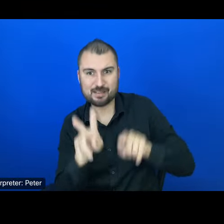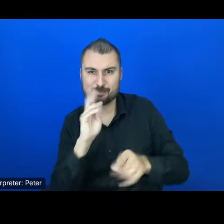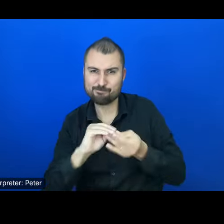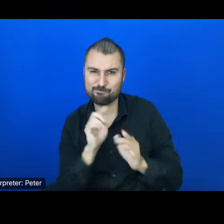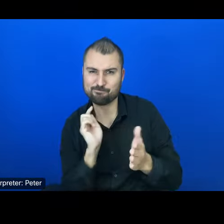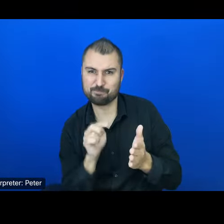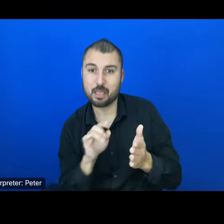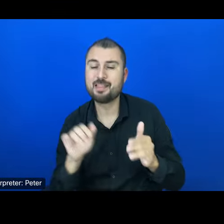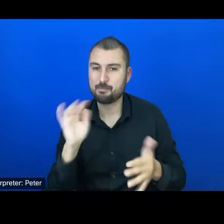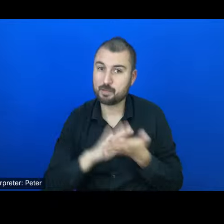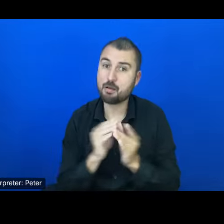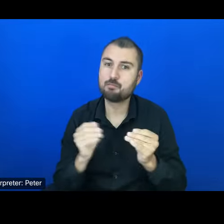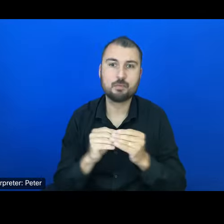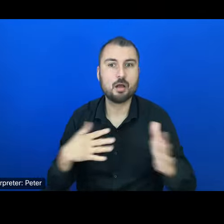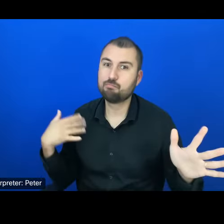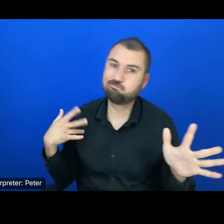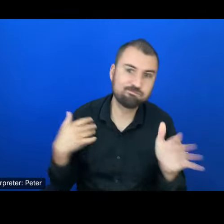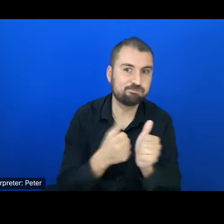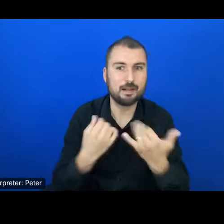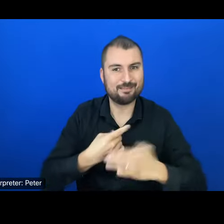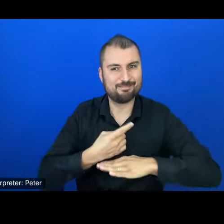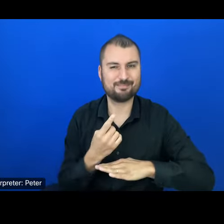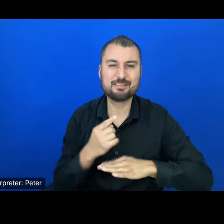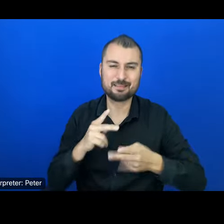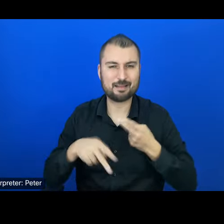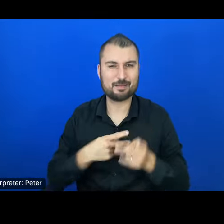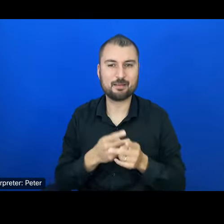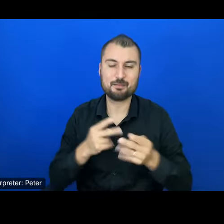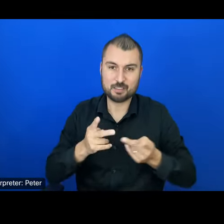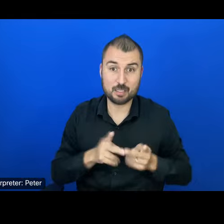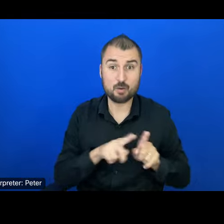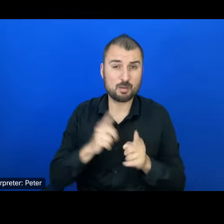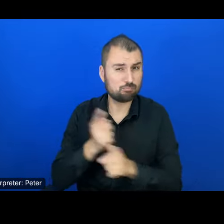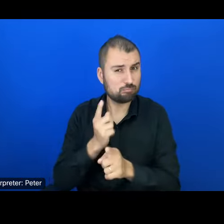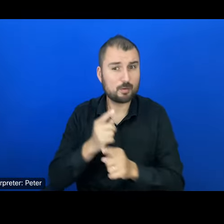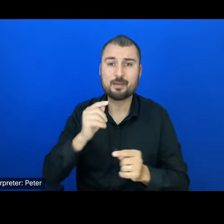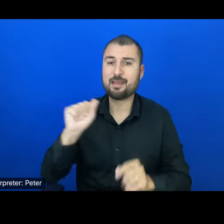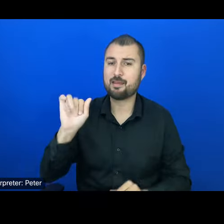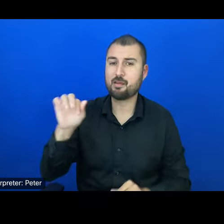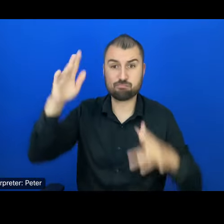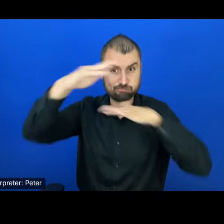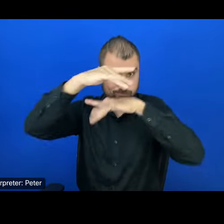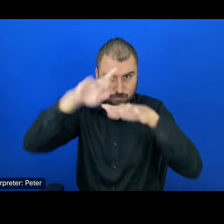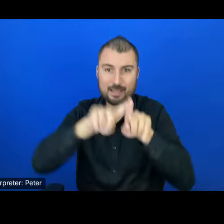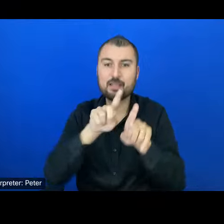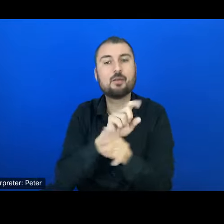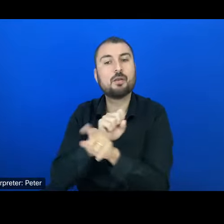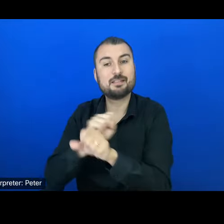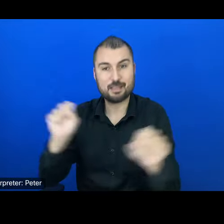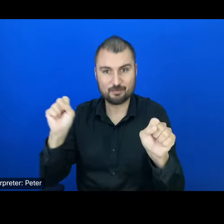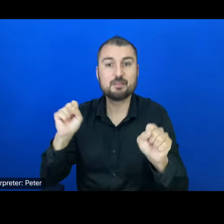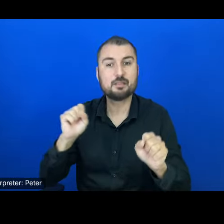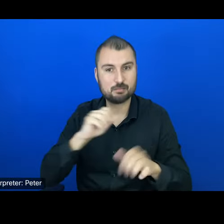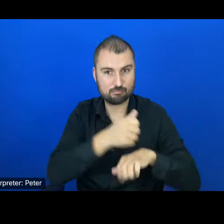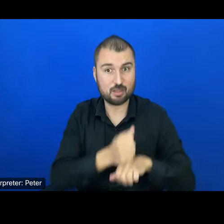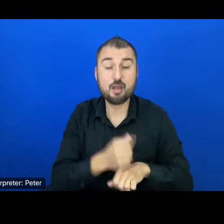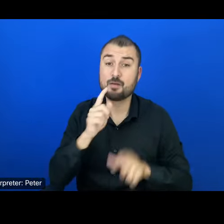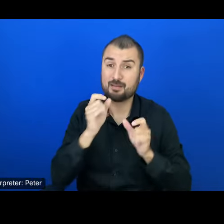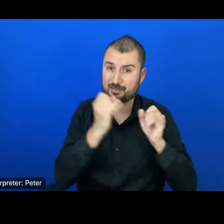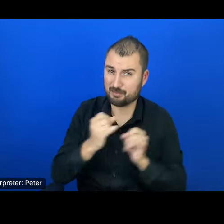modern facilities with all the appropriate ventilation and safety measures required for individuals that are working around